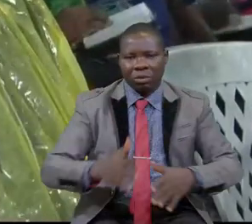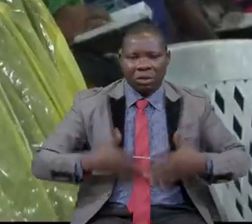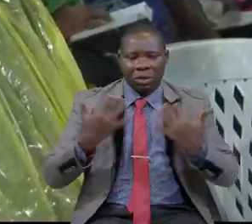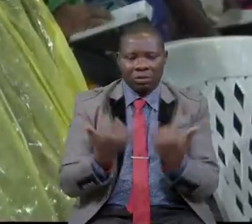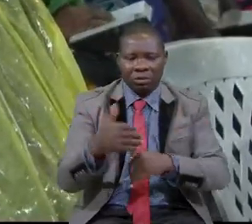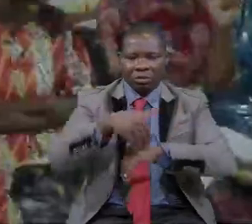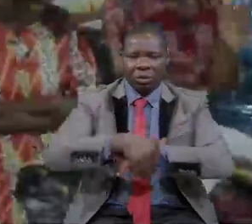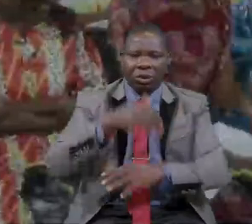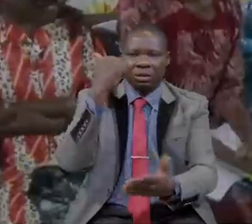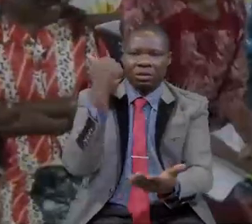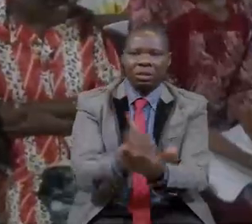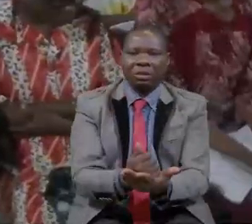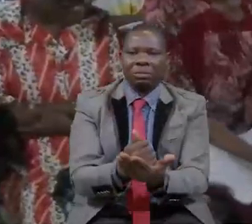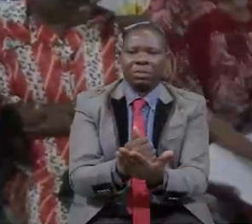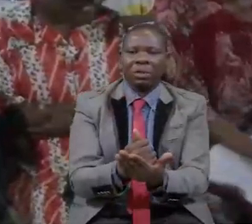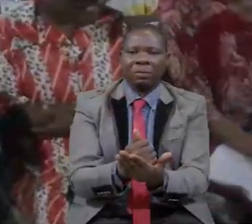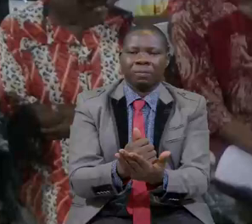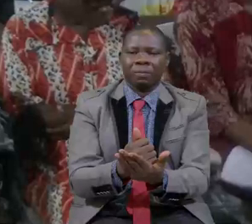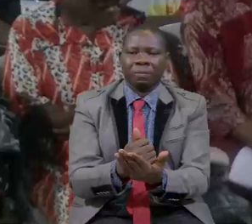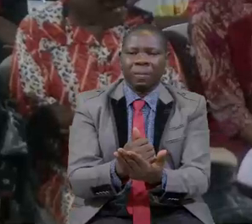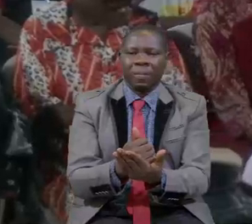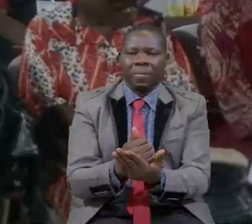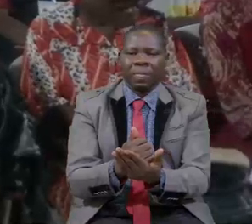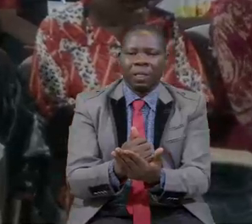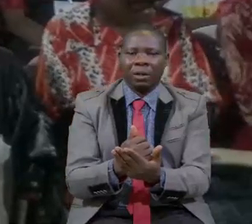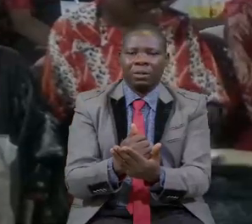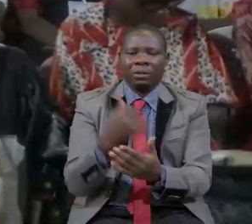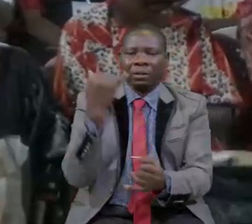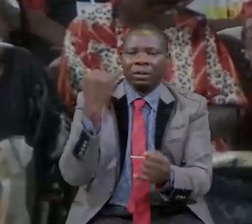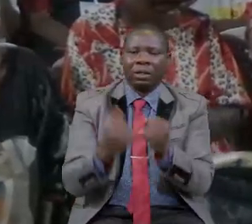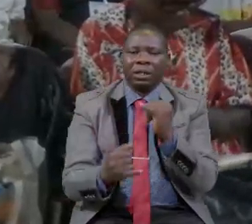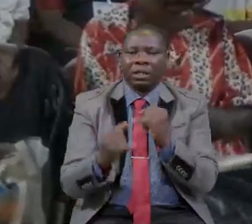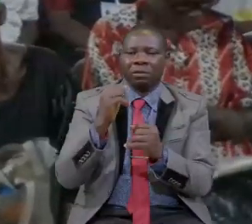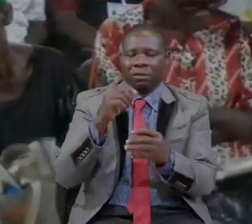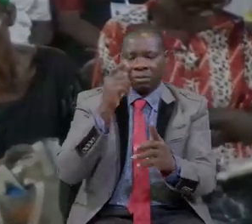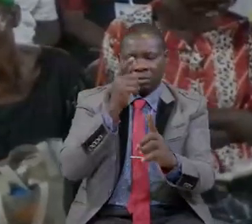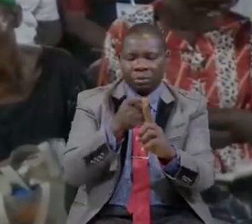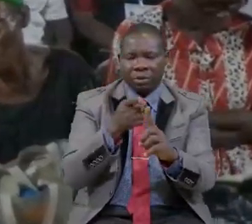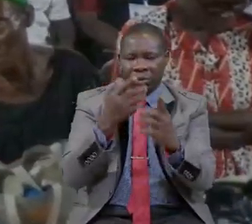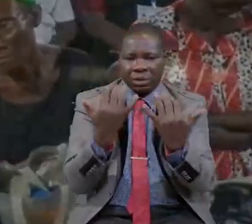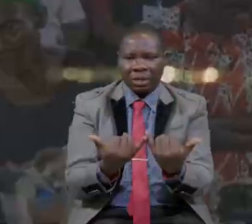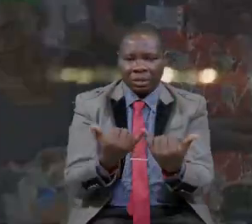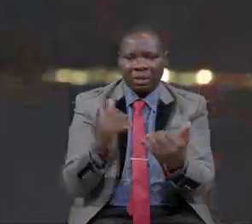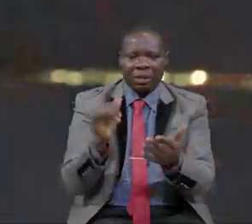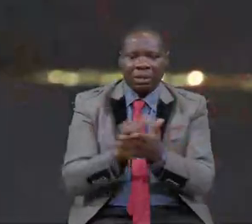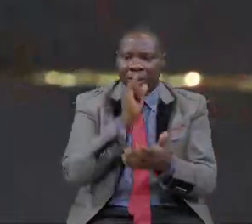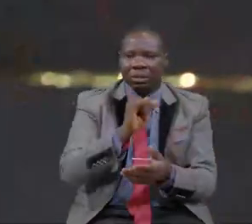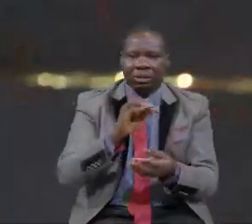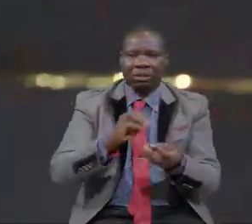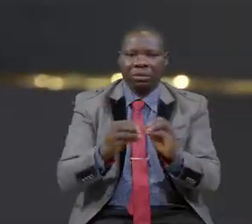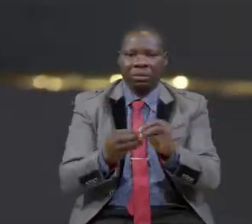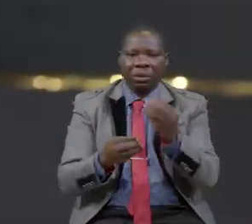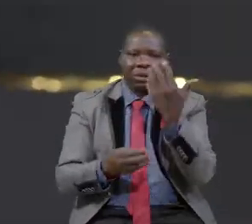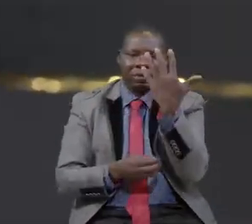Amen. We're looking at the final one. That is number